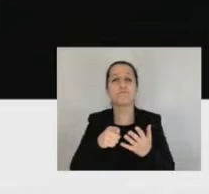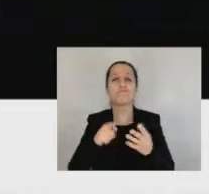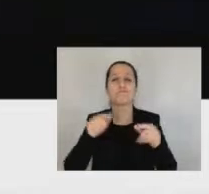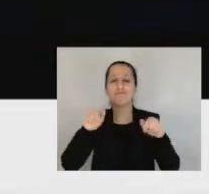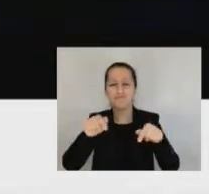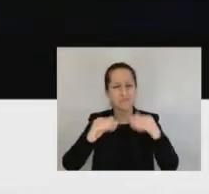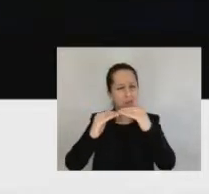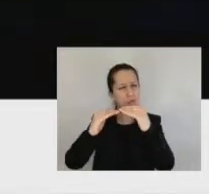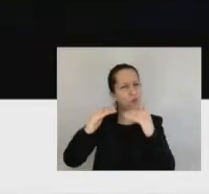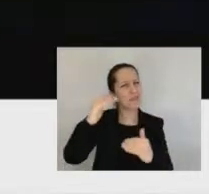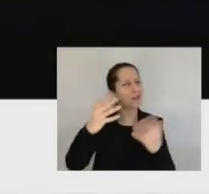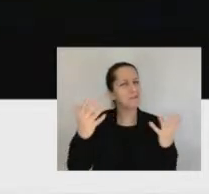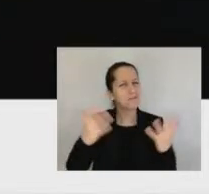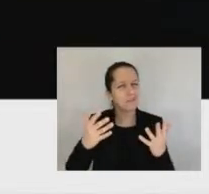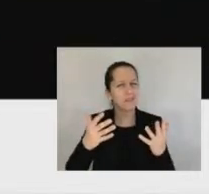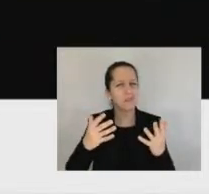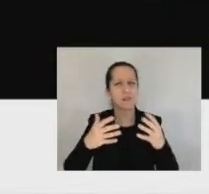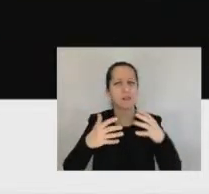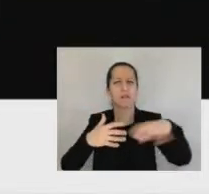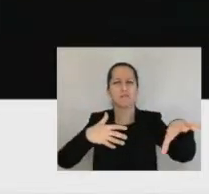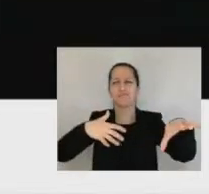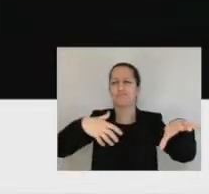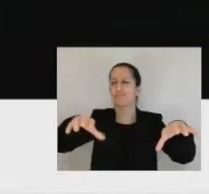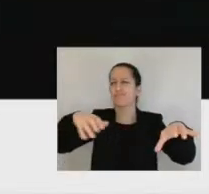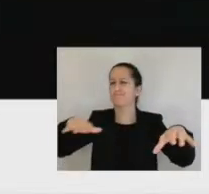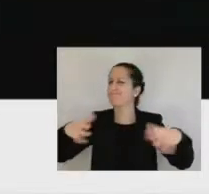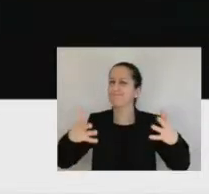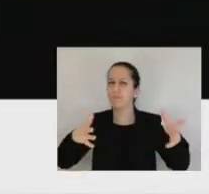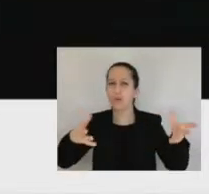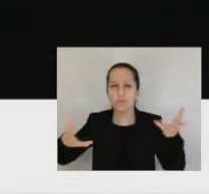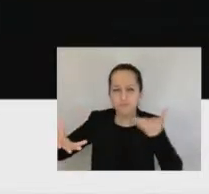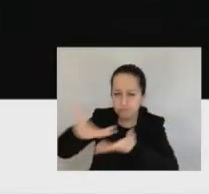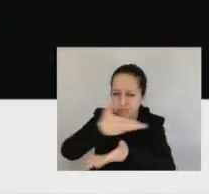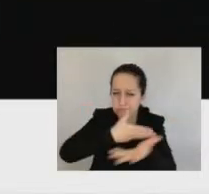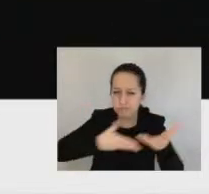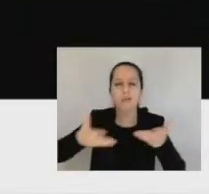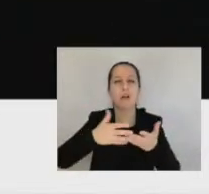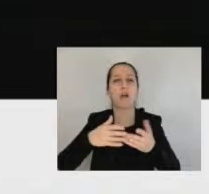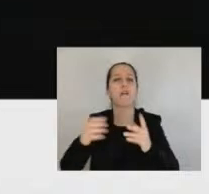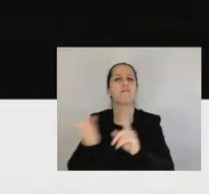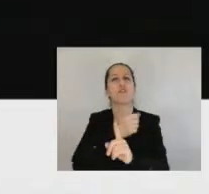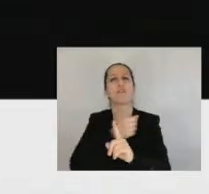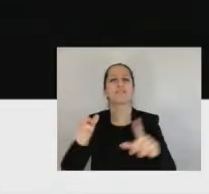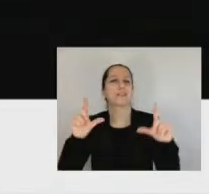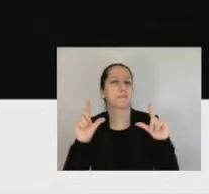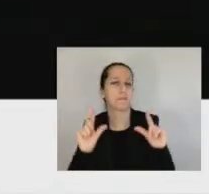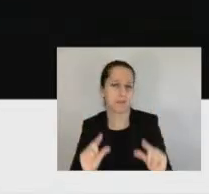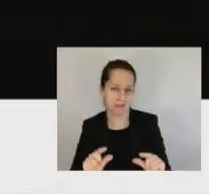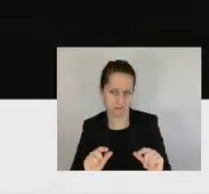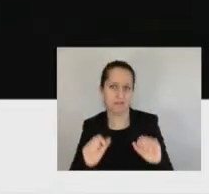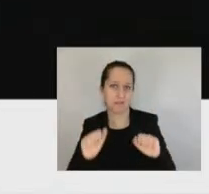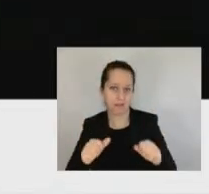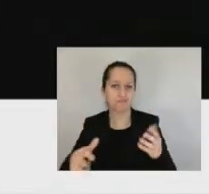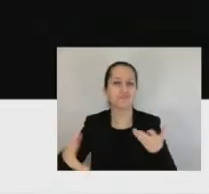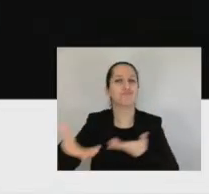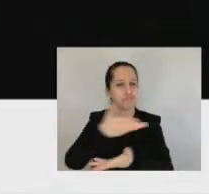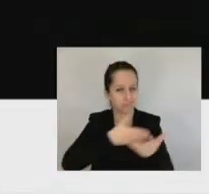cohesion because this has to do with social cohesion. We must